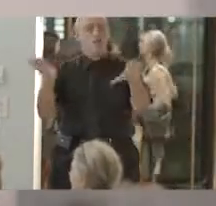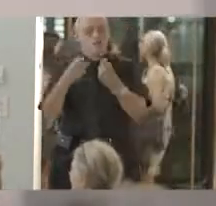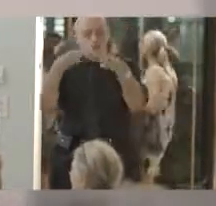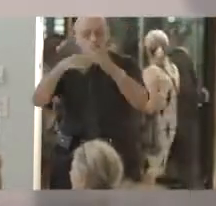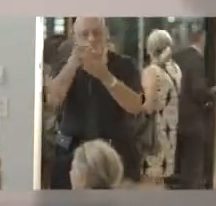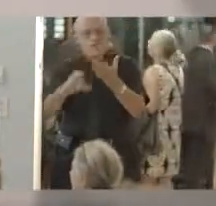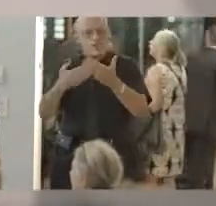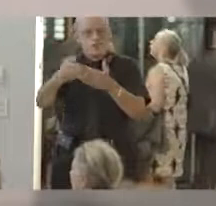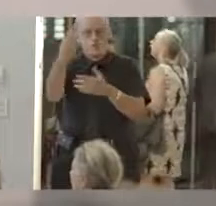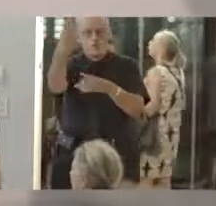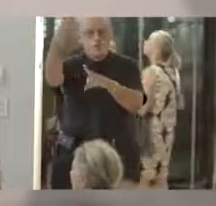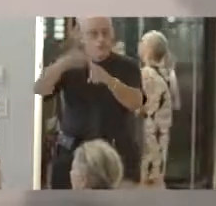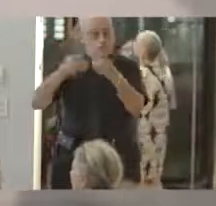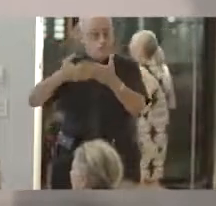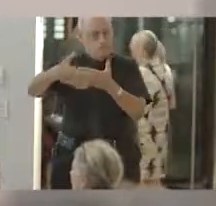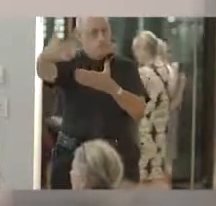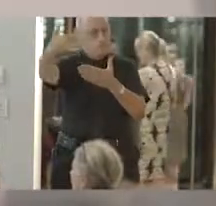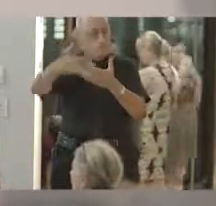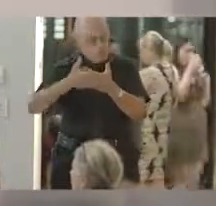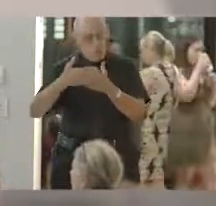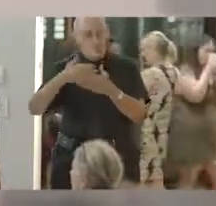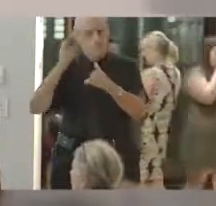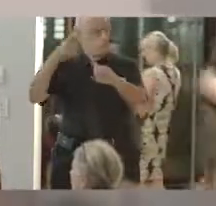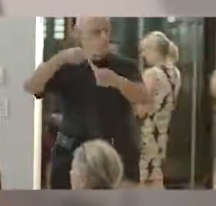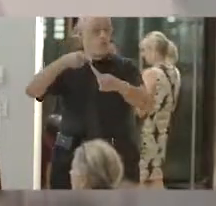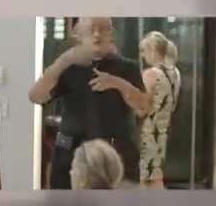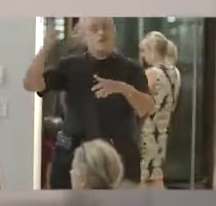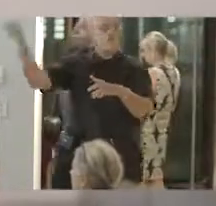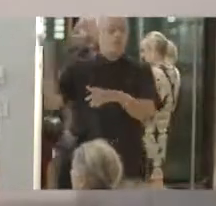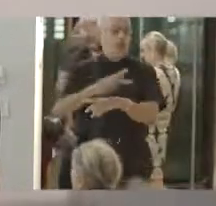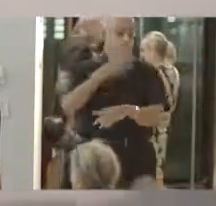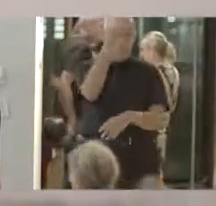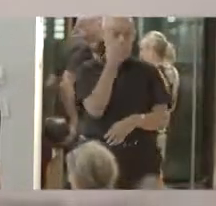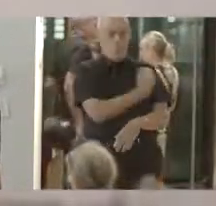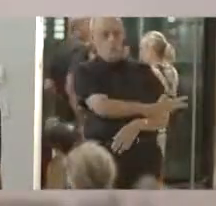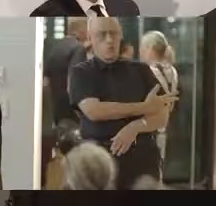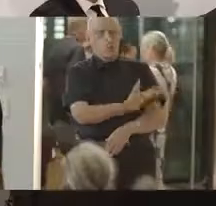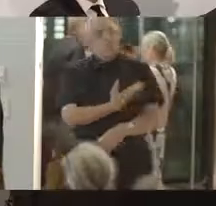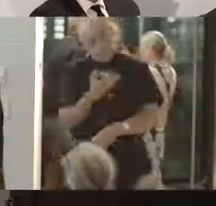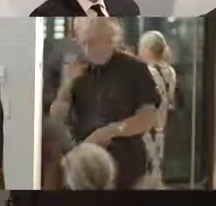design for the next 12 months for this project. So at some point during that, but we'll get back to you on that. Okay.